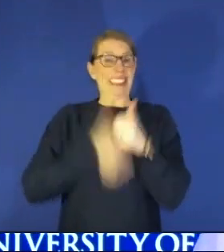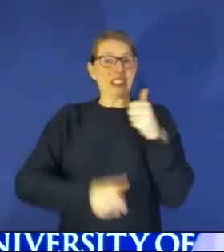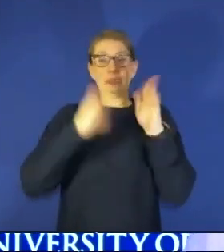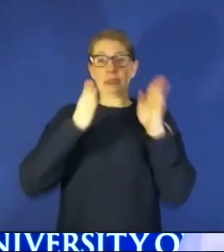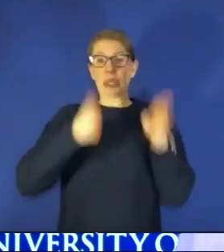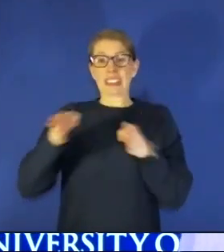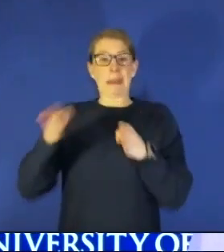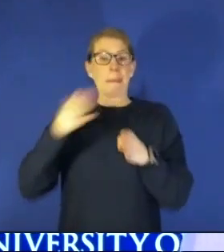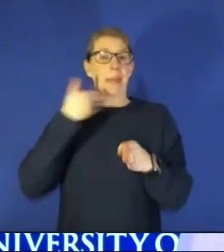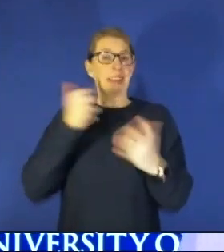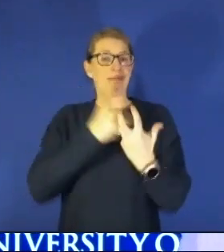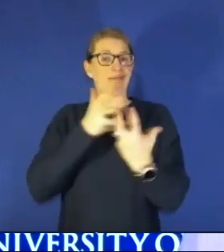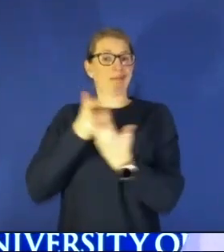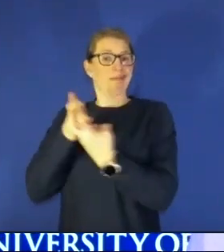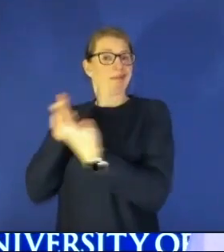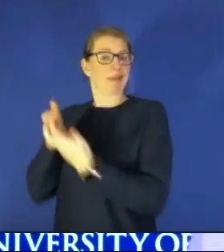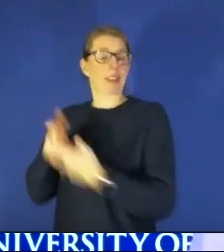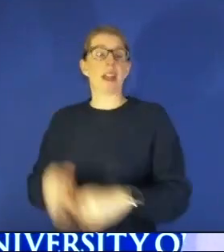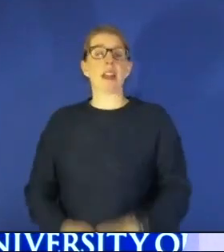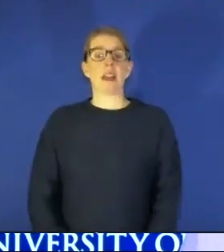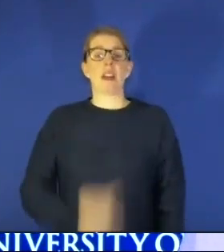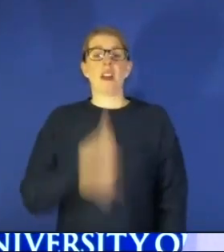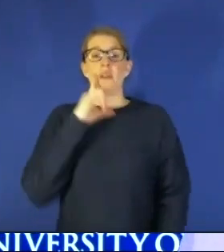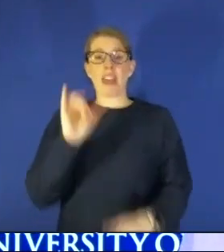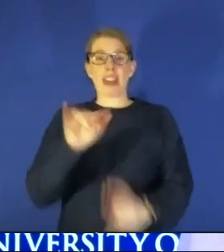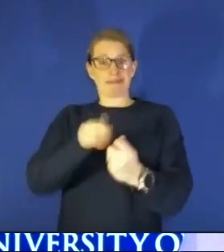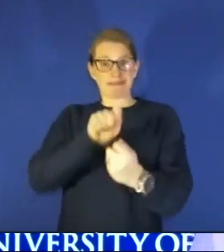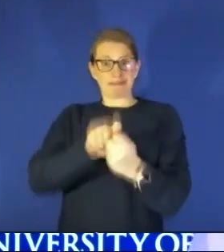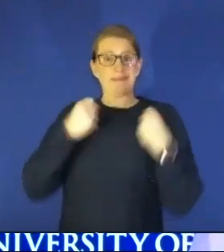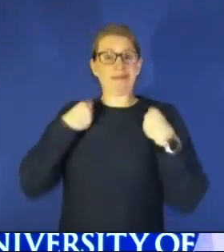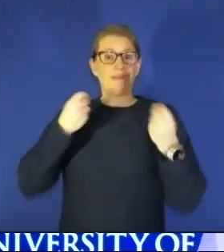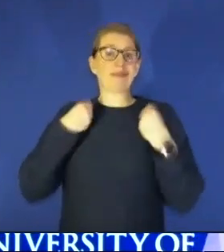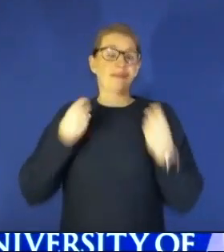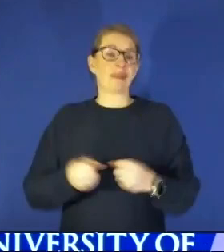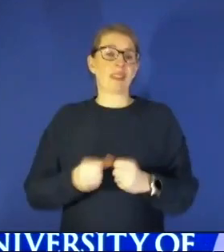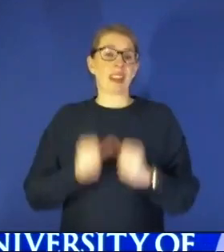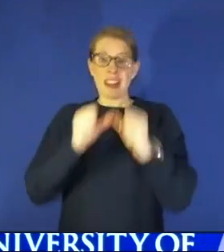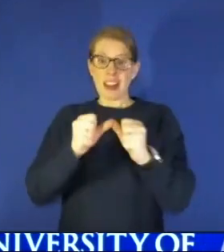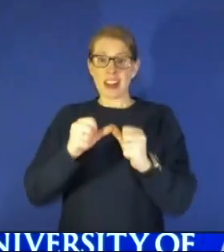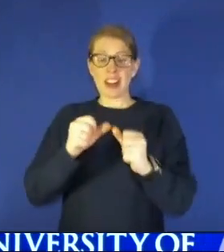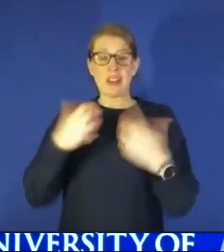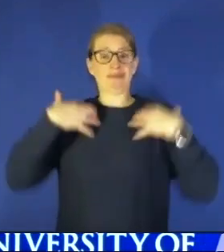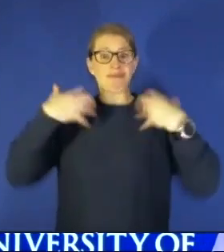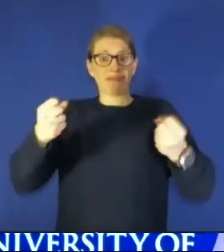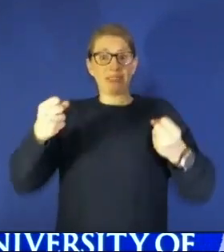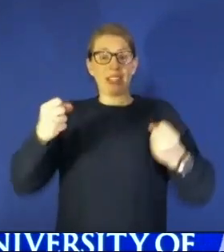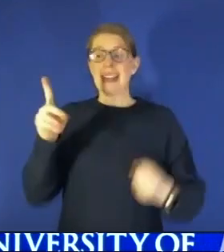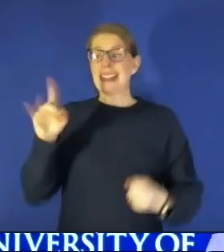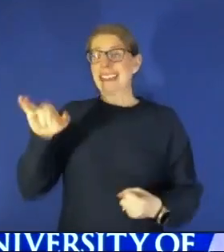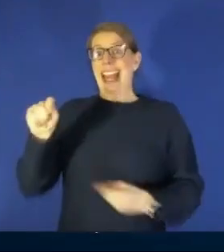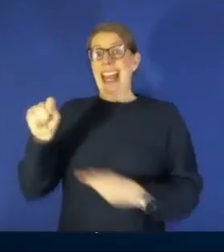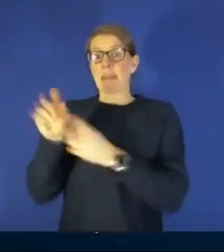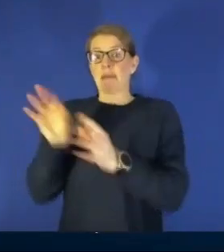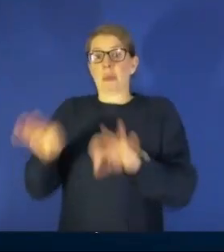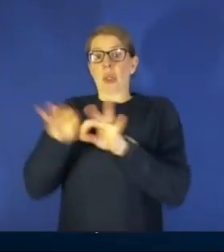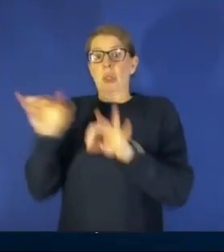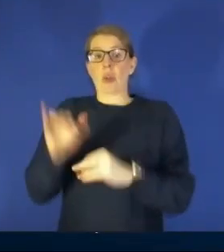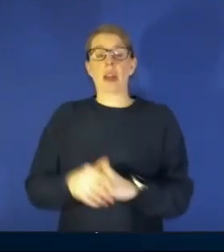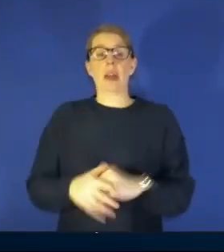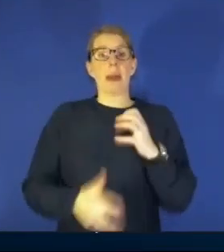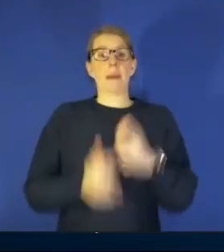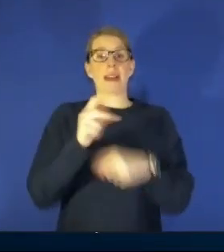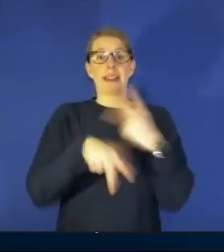to do that exercise and stay fit, and of course diet is a large part as well. And the best form of exercise for